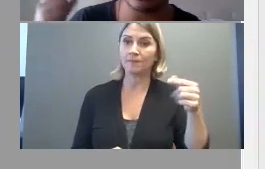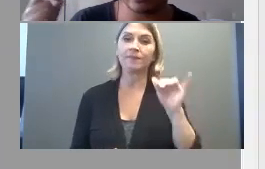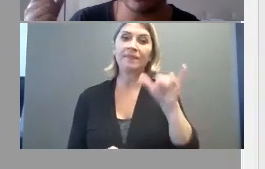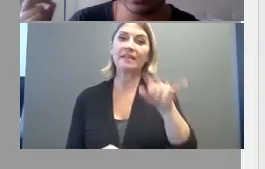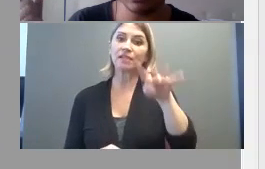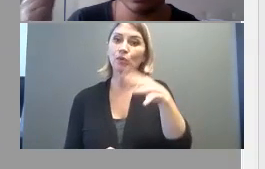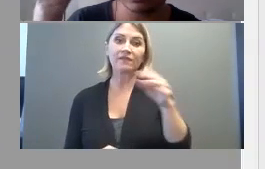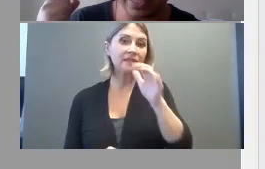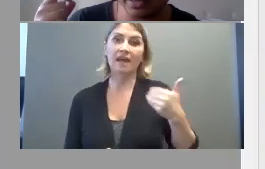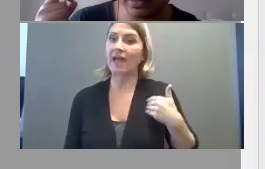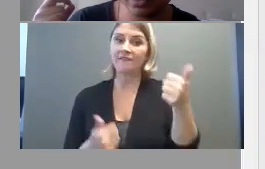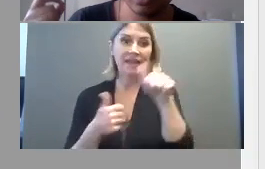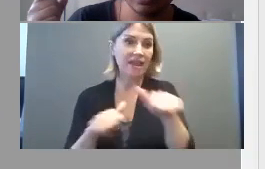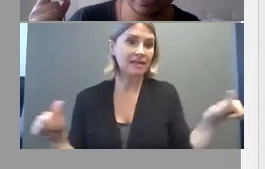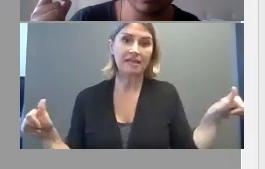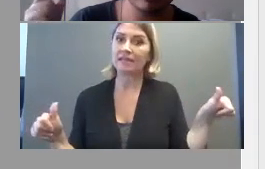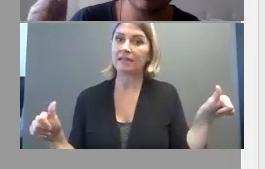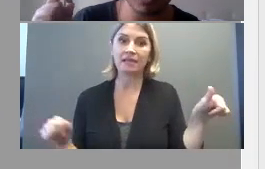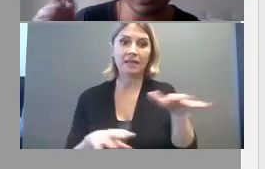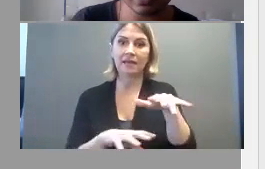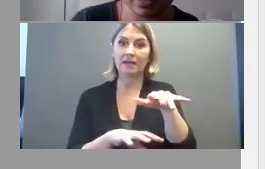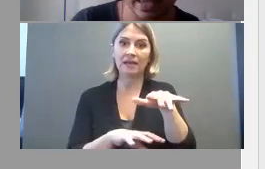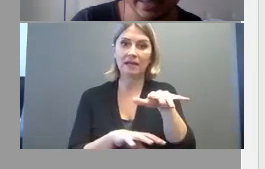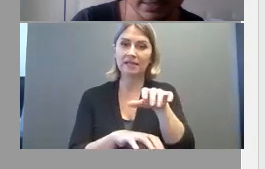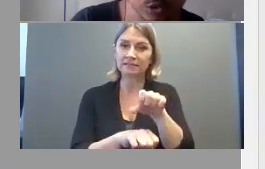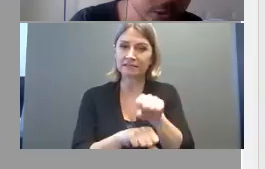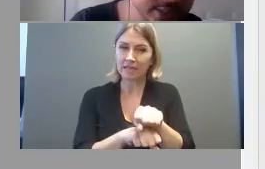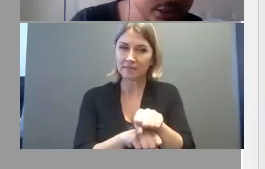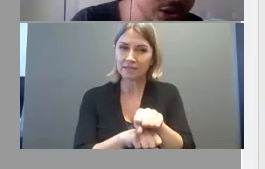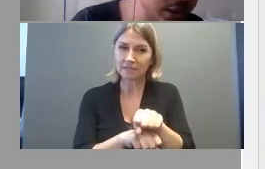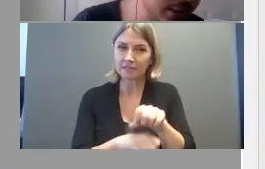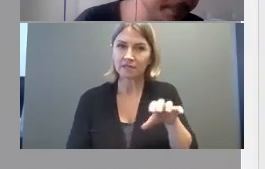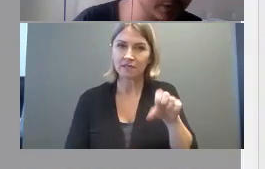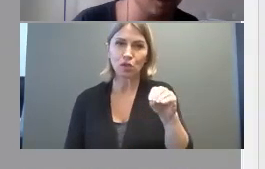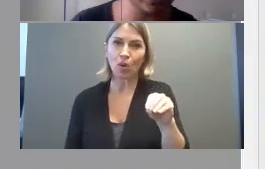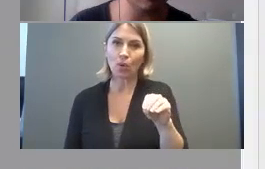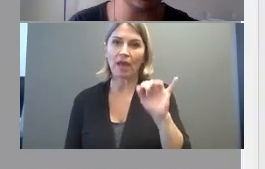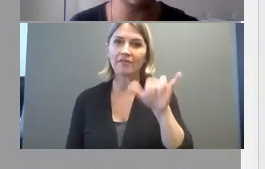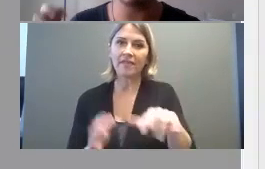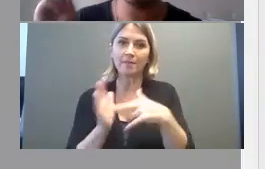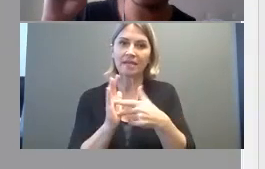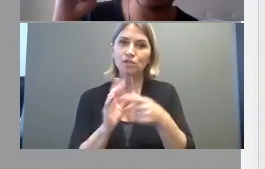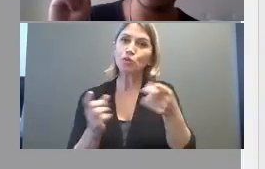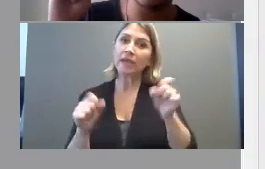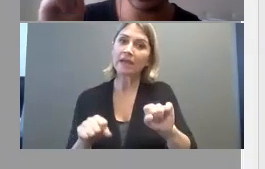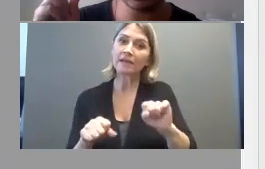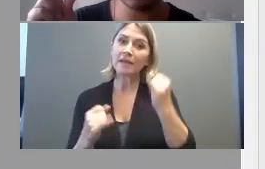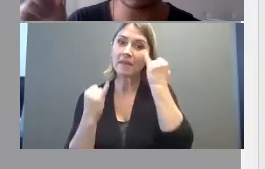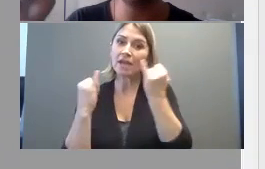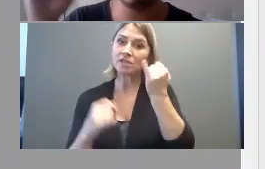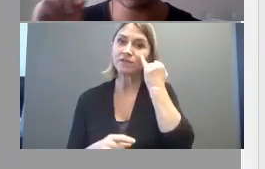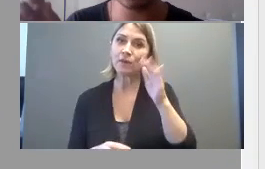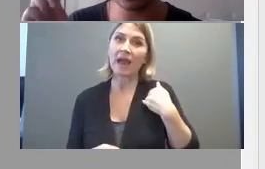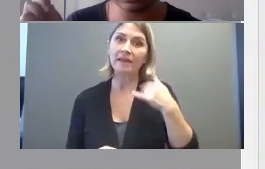does not have any cycles. Now, what are cycles? So essentially, you can imagine that when we had an